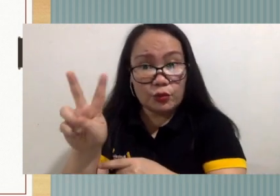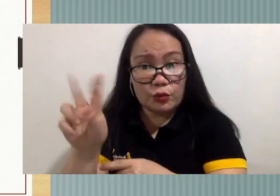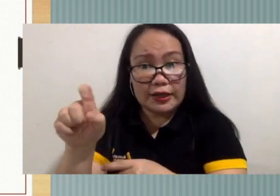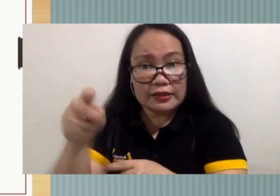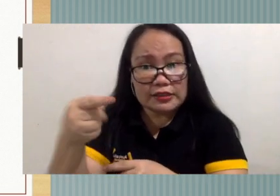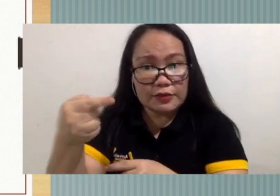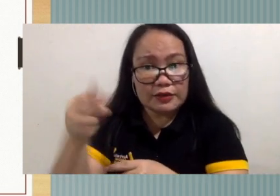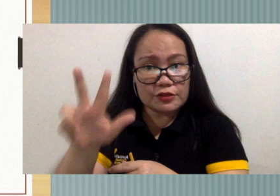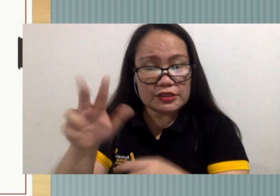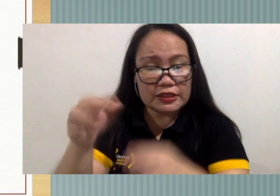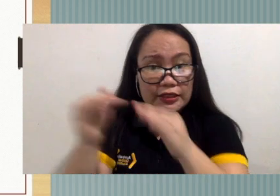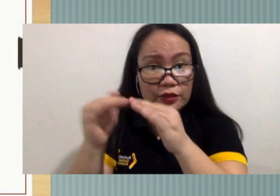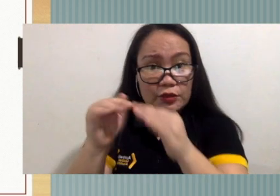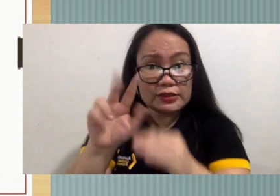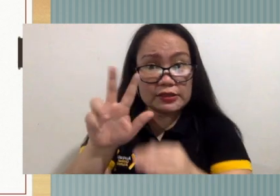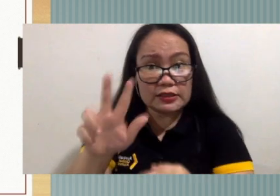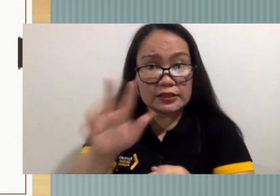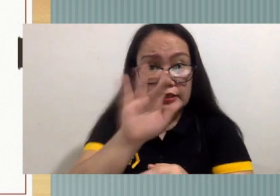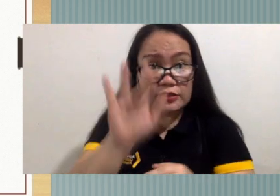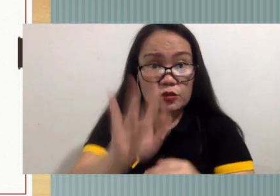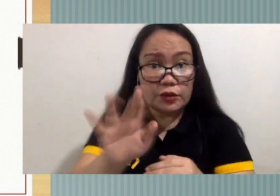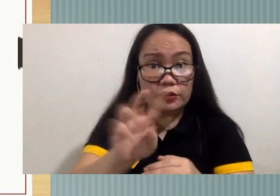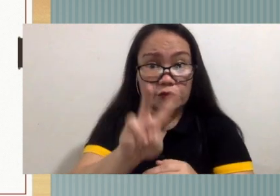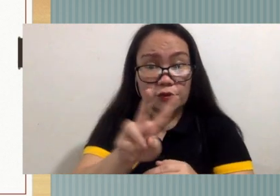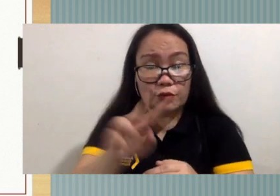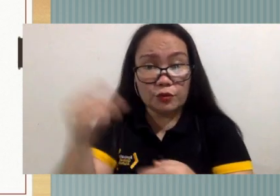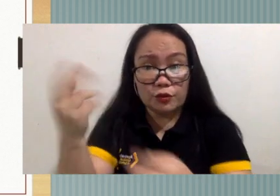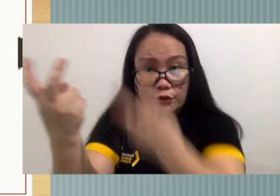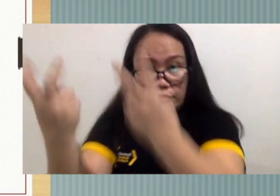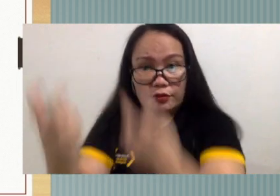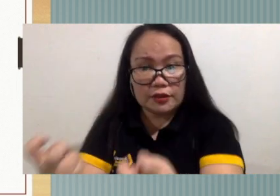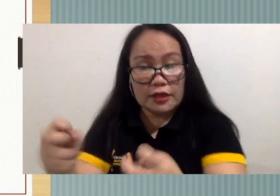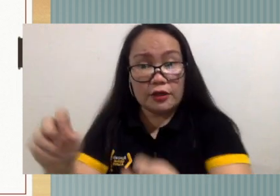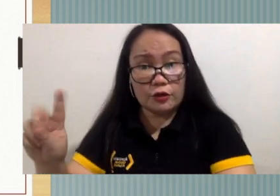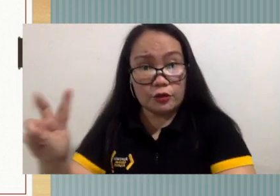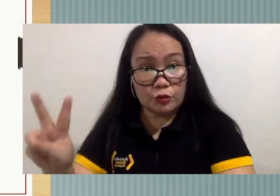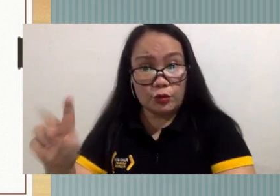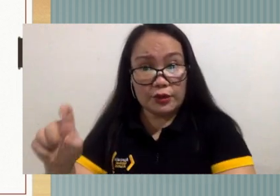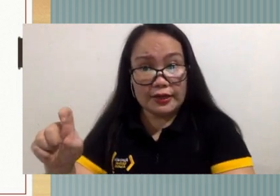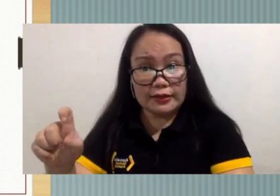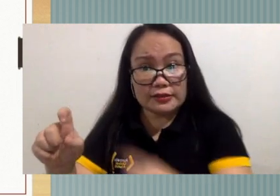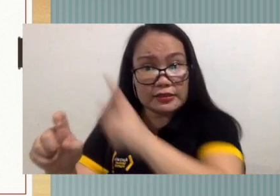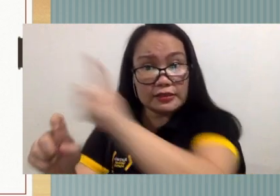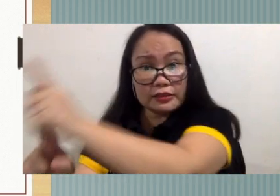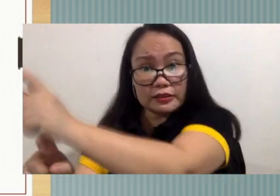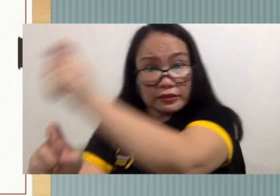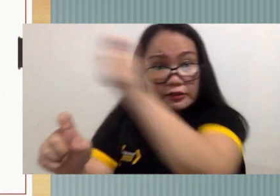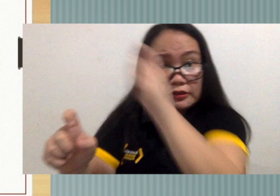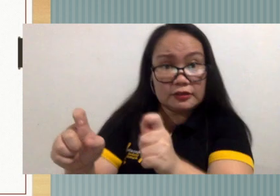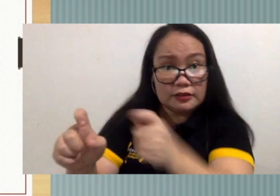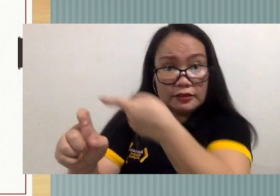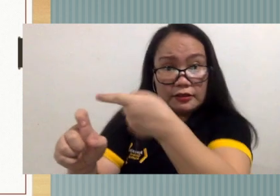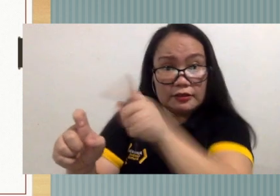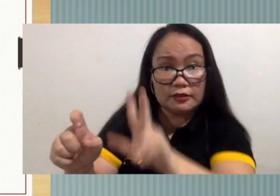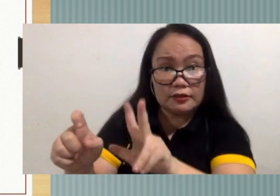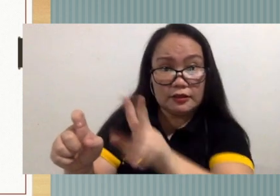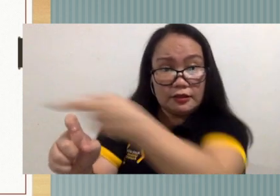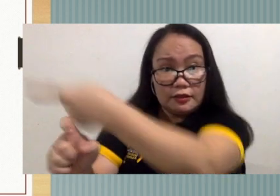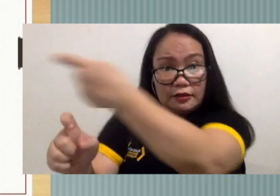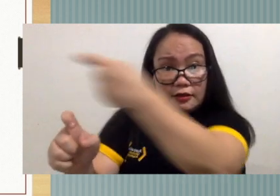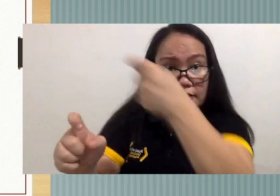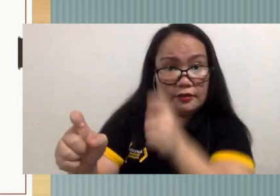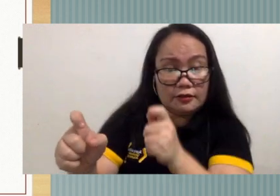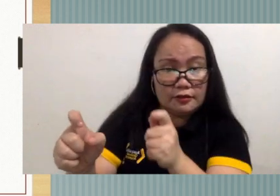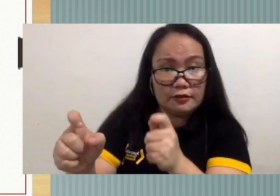square root of 2. Yung una natin ay positive. So, 2x is equal to 3. Ilipat natin